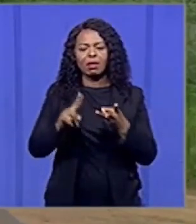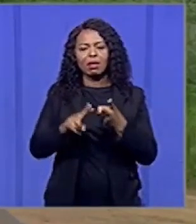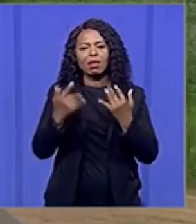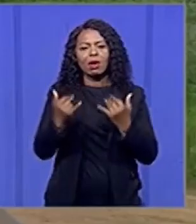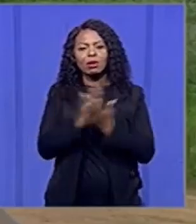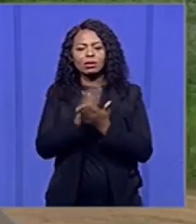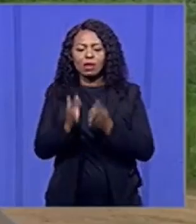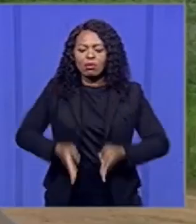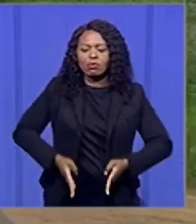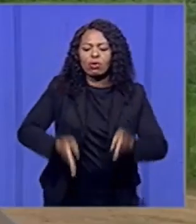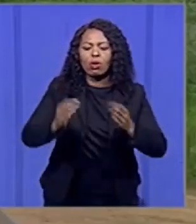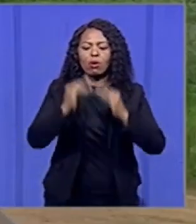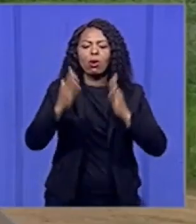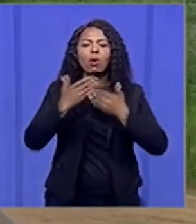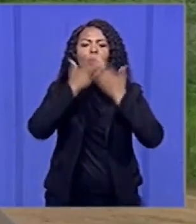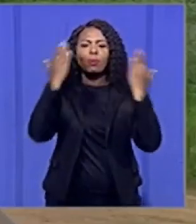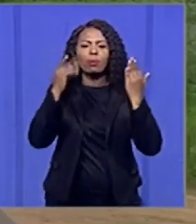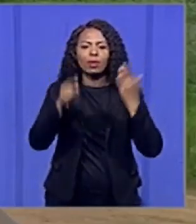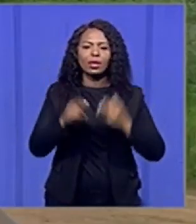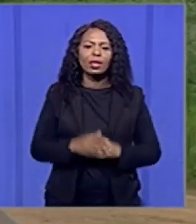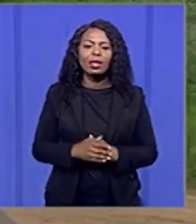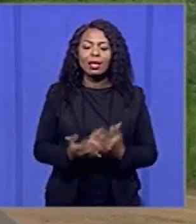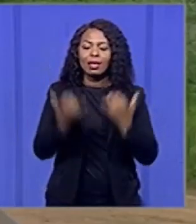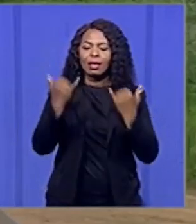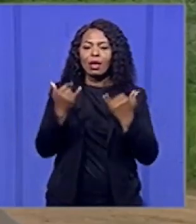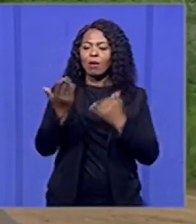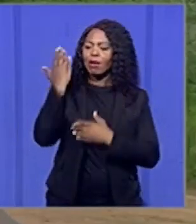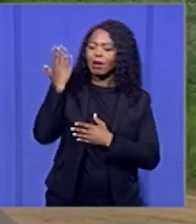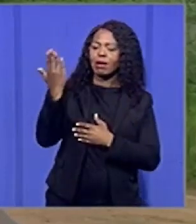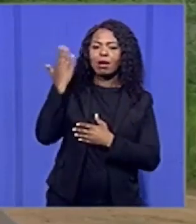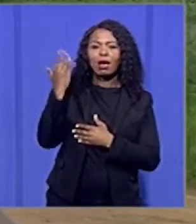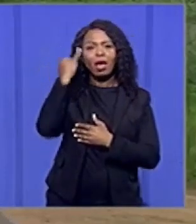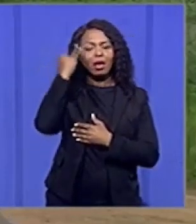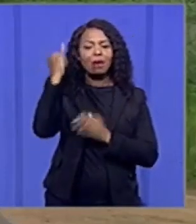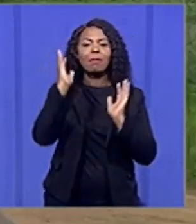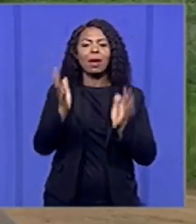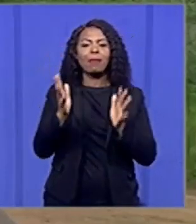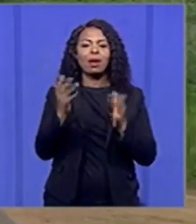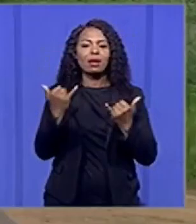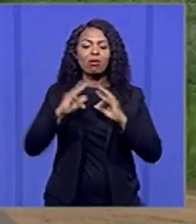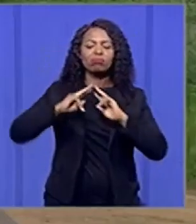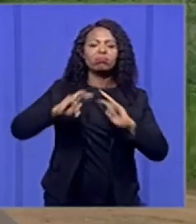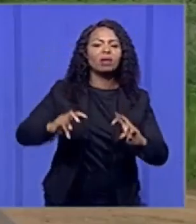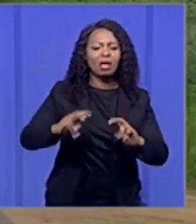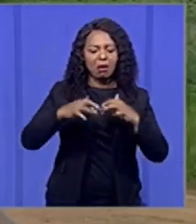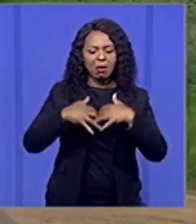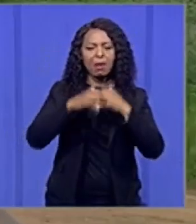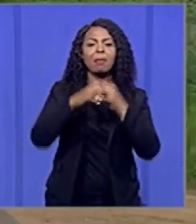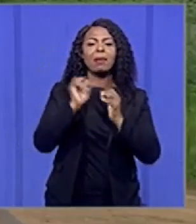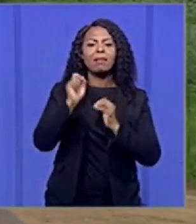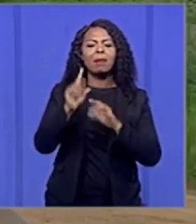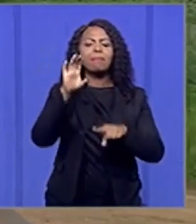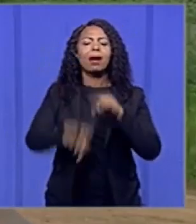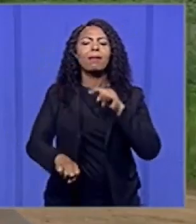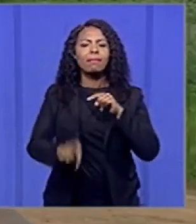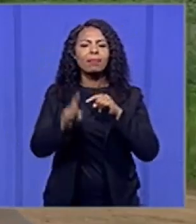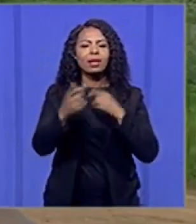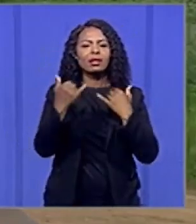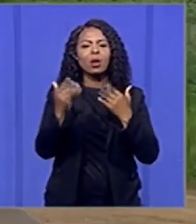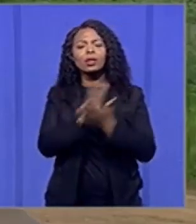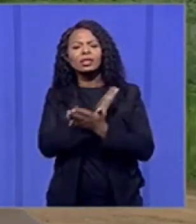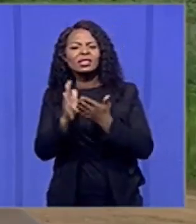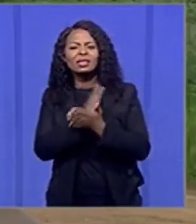roads. And over the past years, we have even initiated our own accord investigations where we have established that if not some